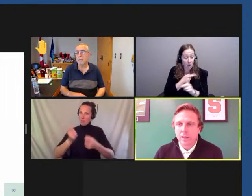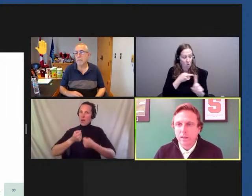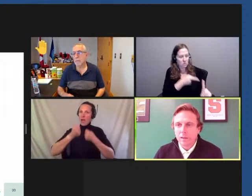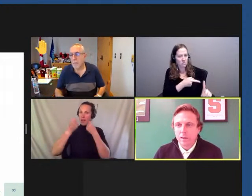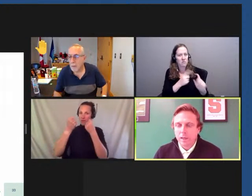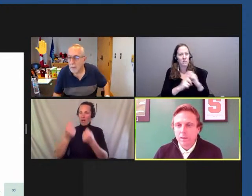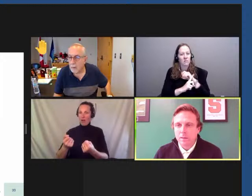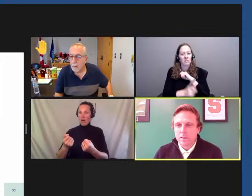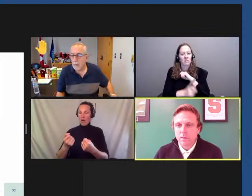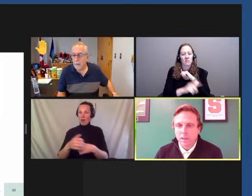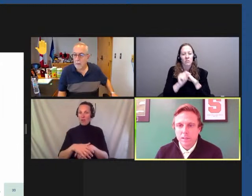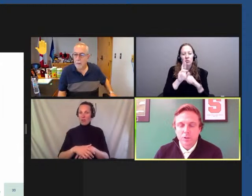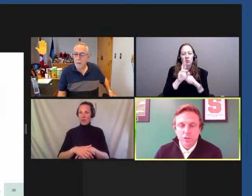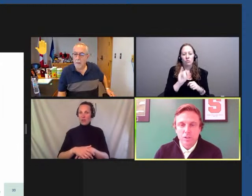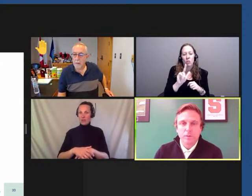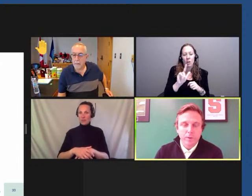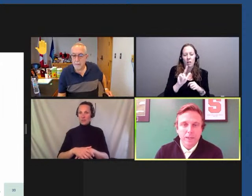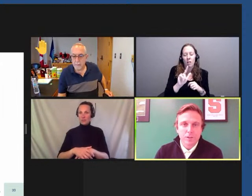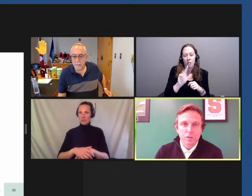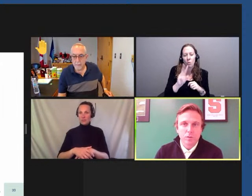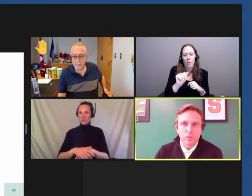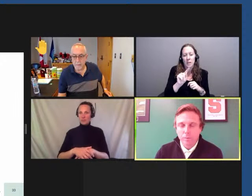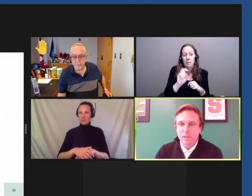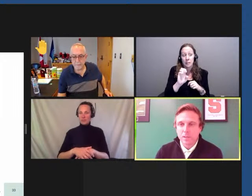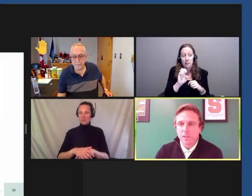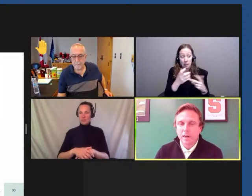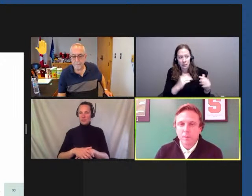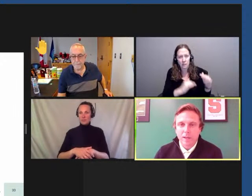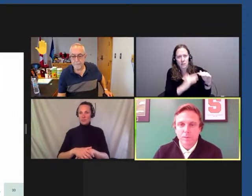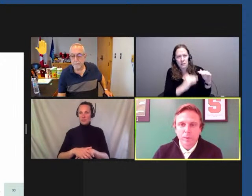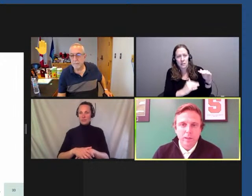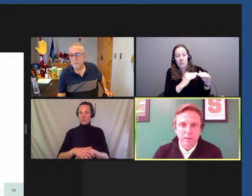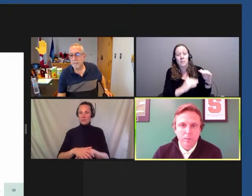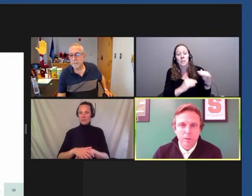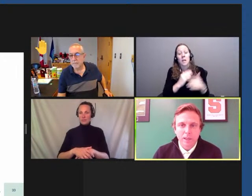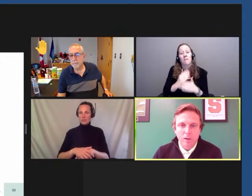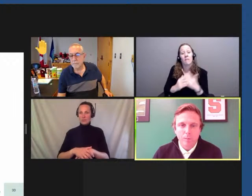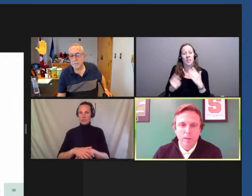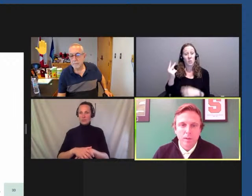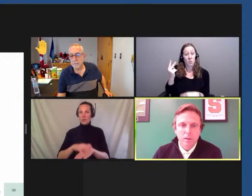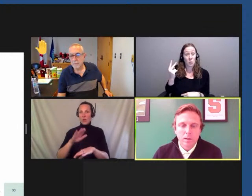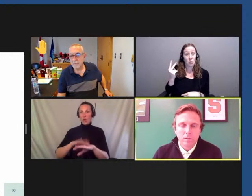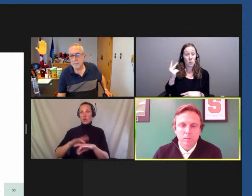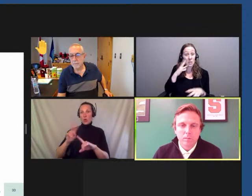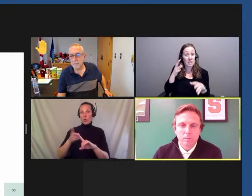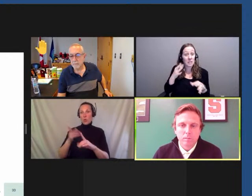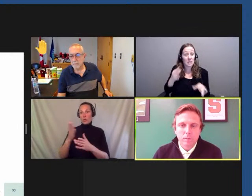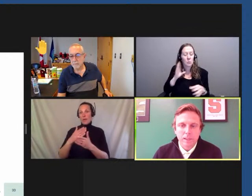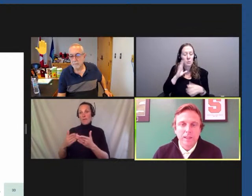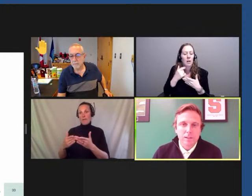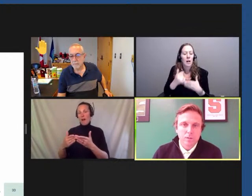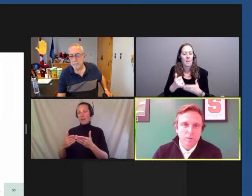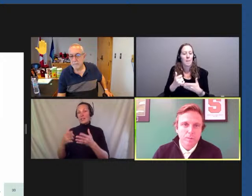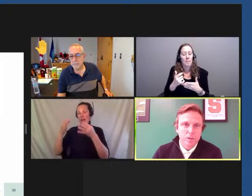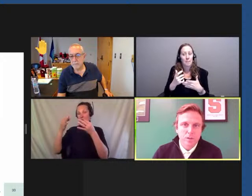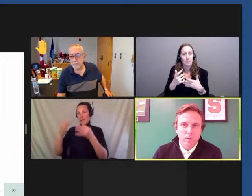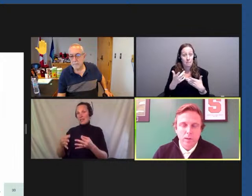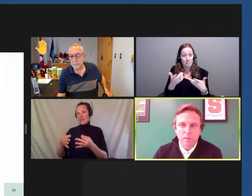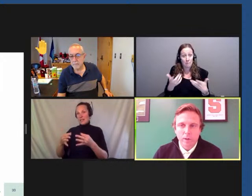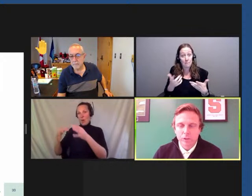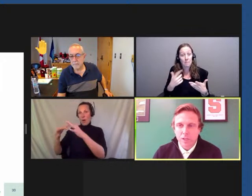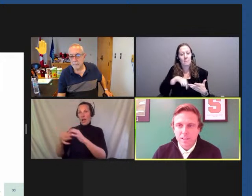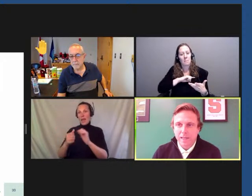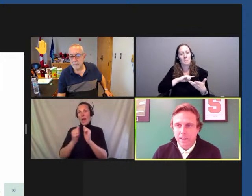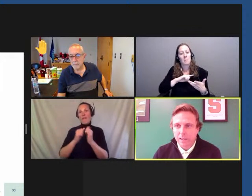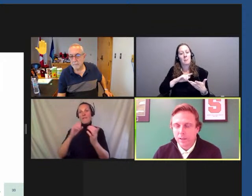today. And the decisions from phase 2 from this entire master plan can really help lead us to a position